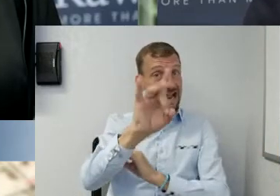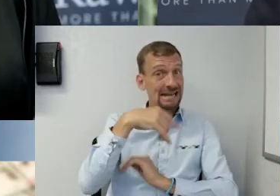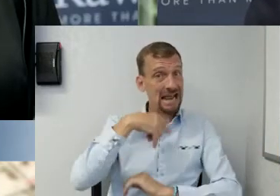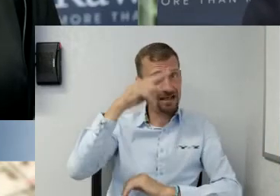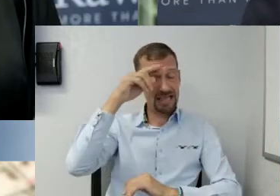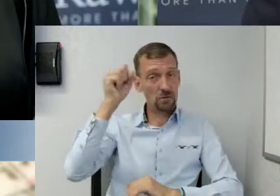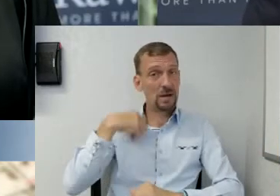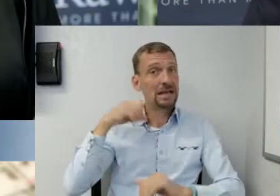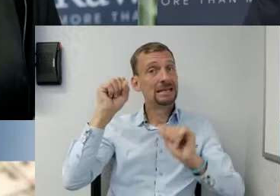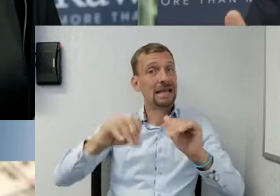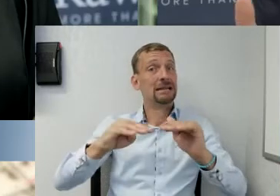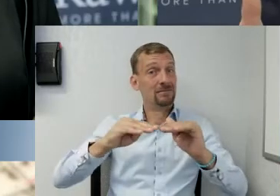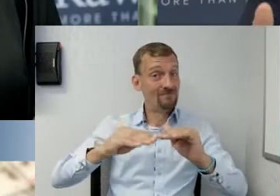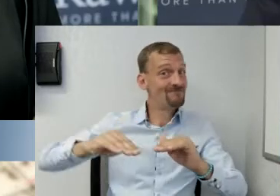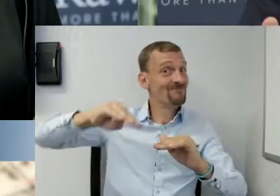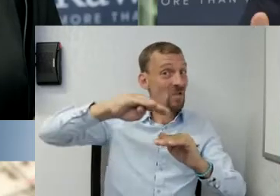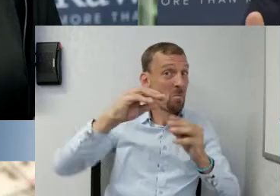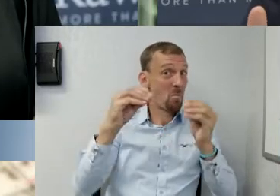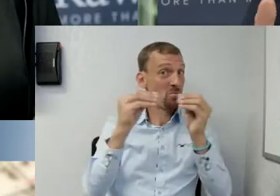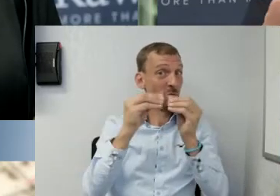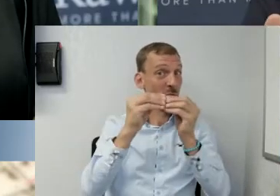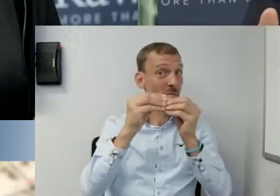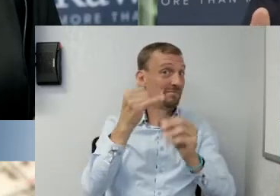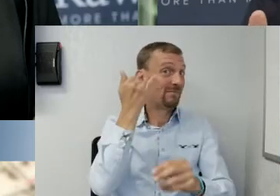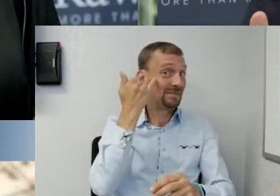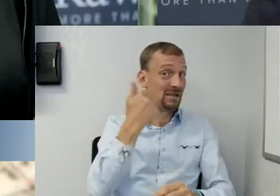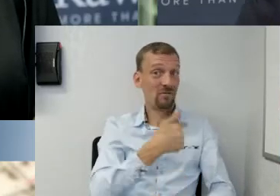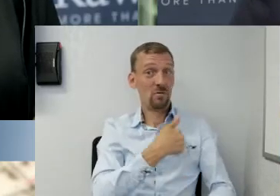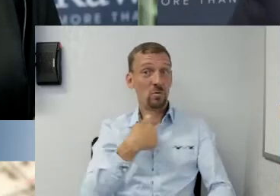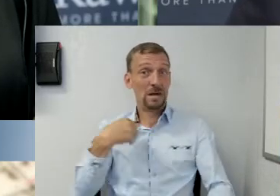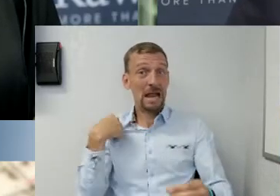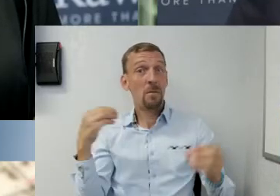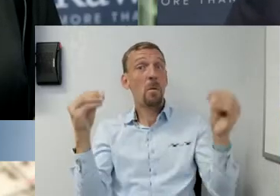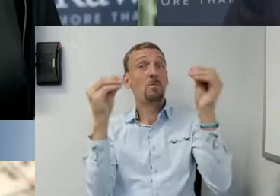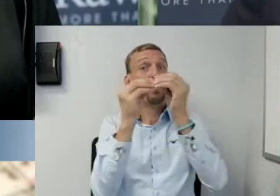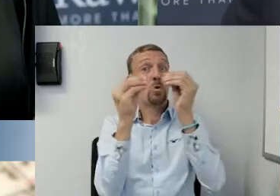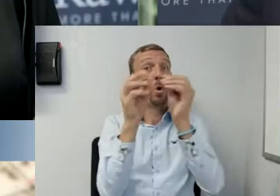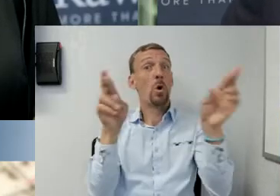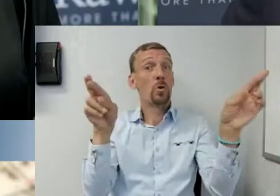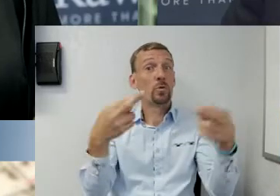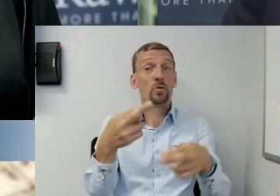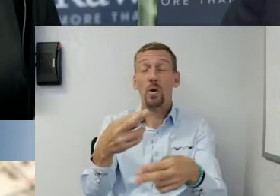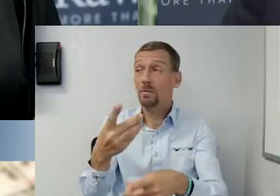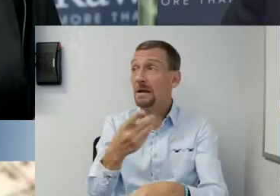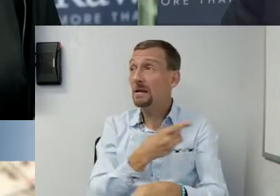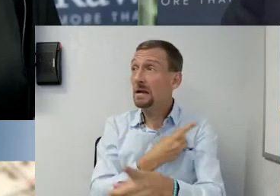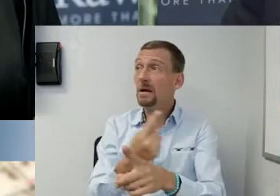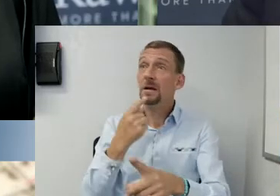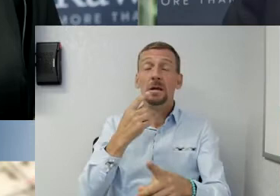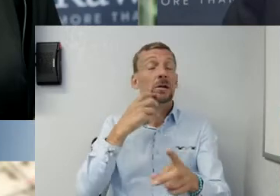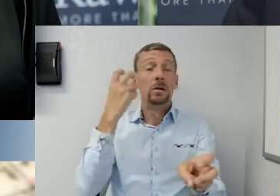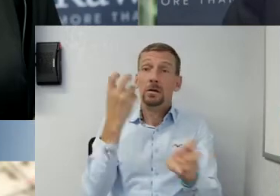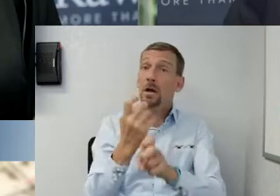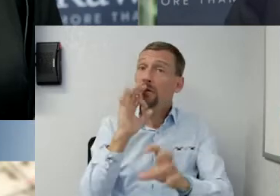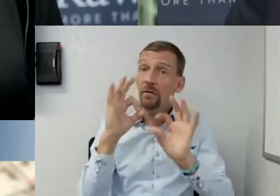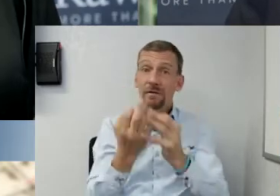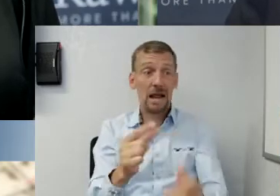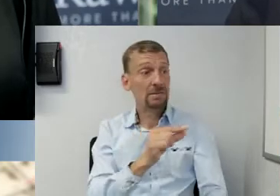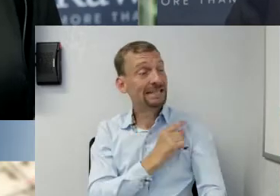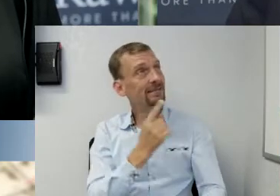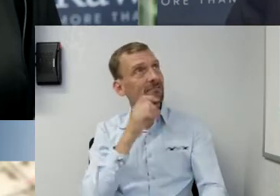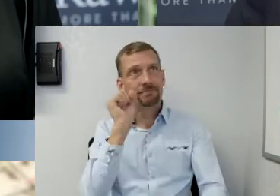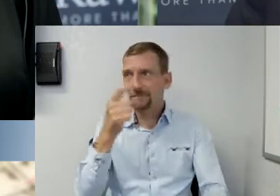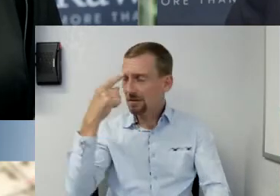increase that if we had the greater acute inpatient capacity. That is really hard for families too. Oh, absolutely,